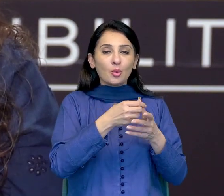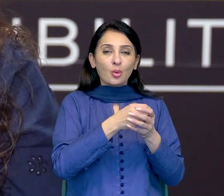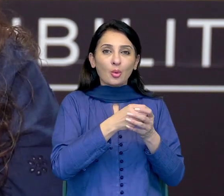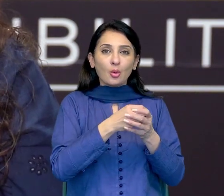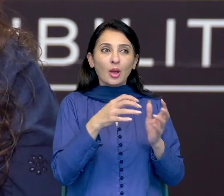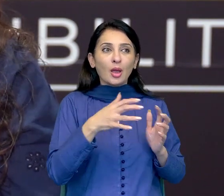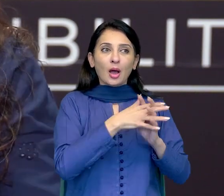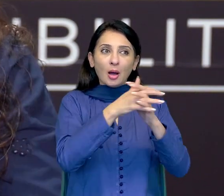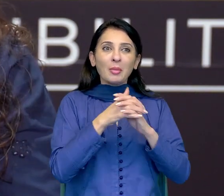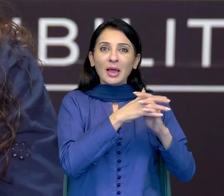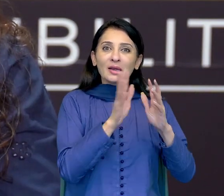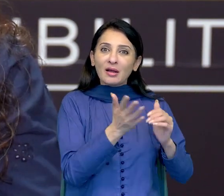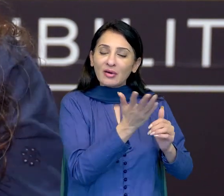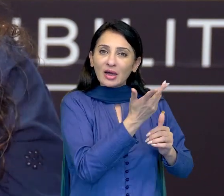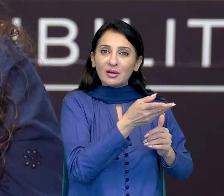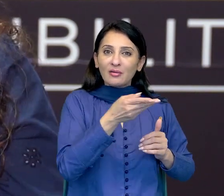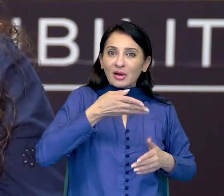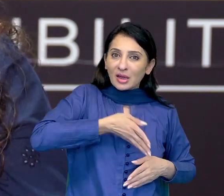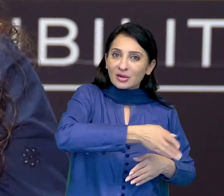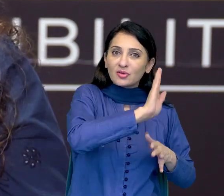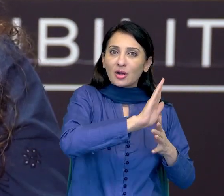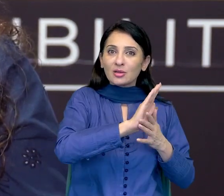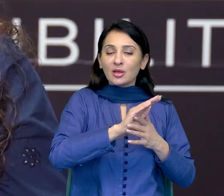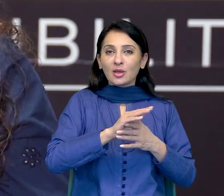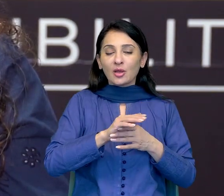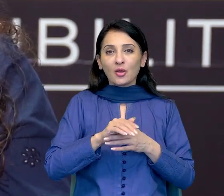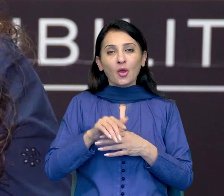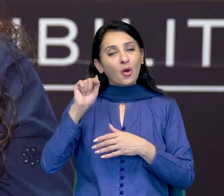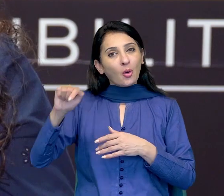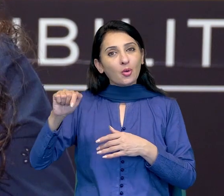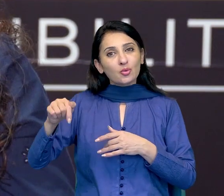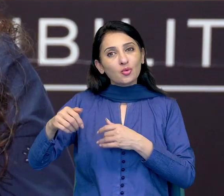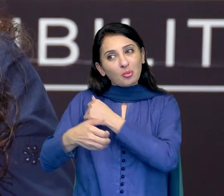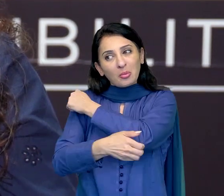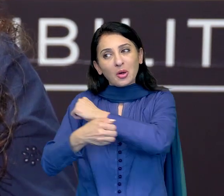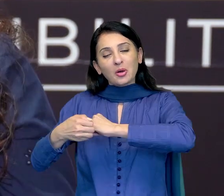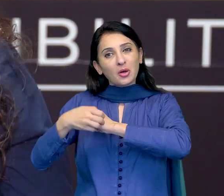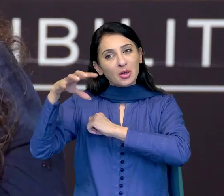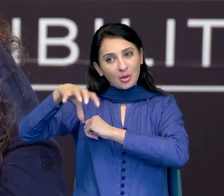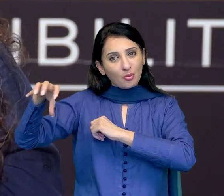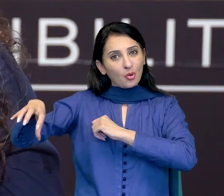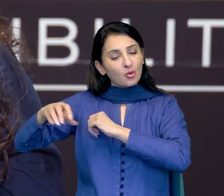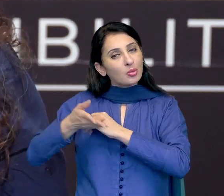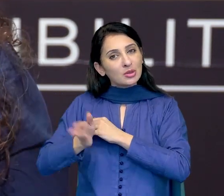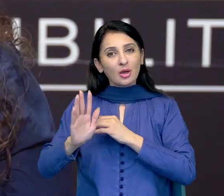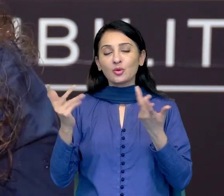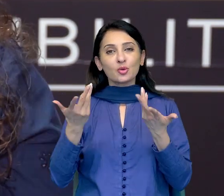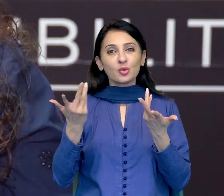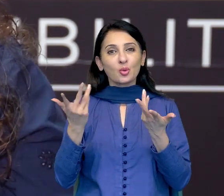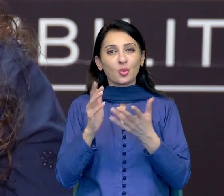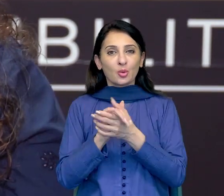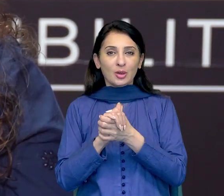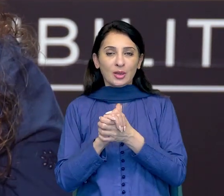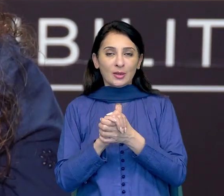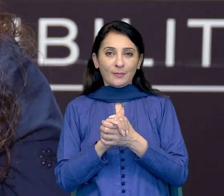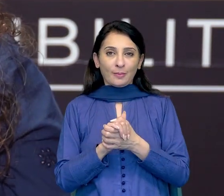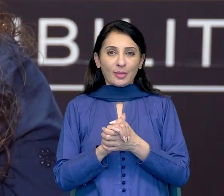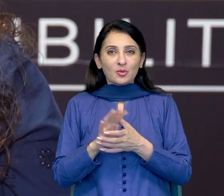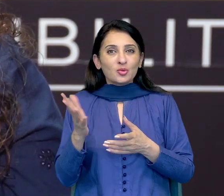developed countries, and you are going to why you are always in the countries where there is either tsunami